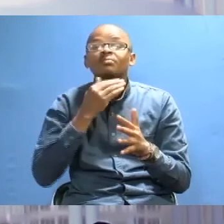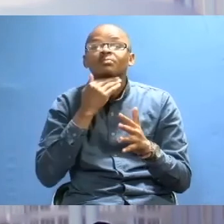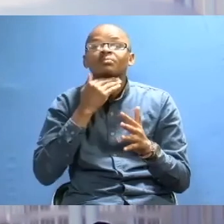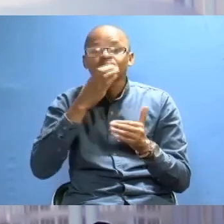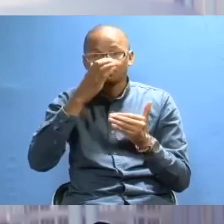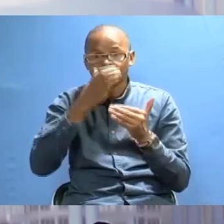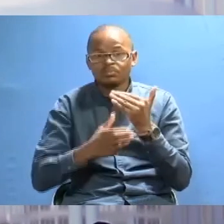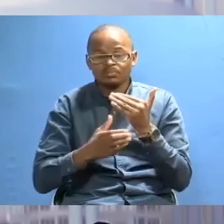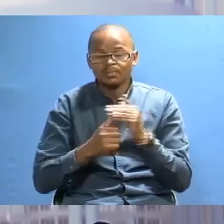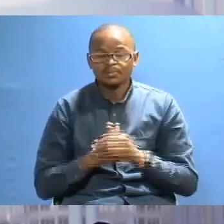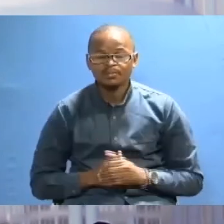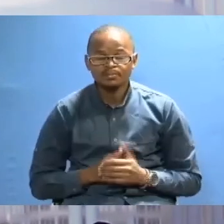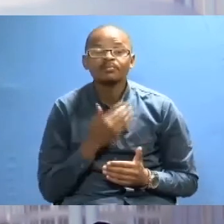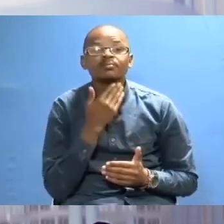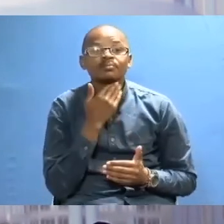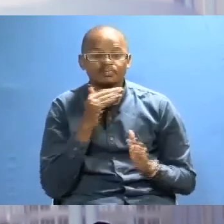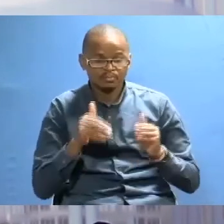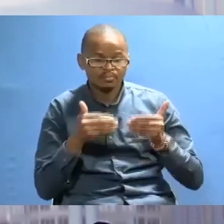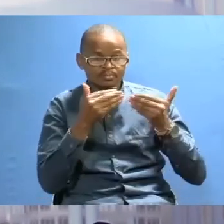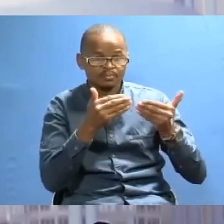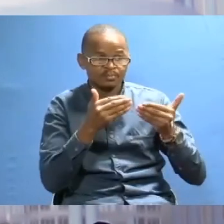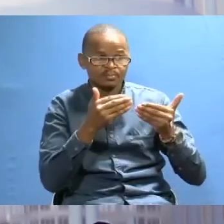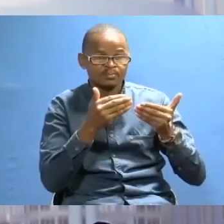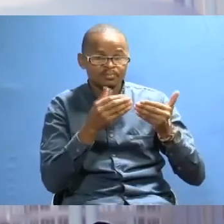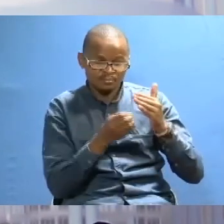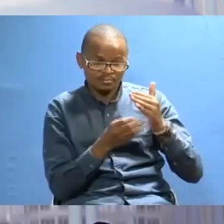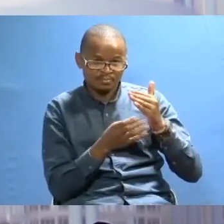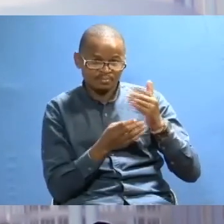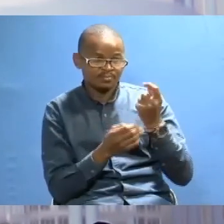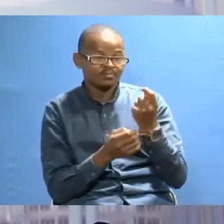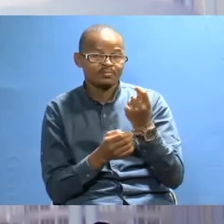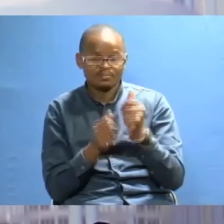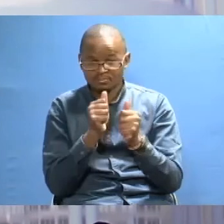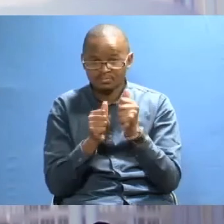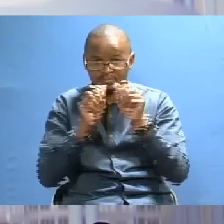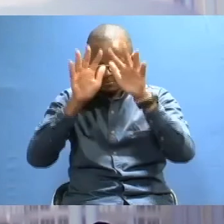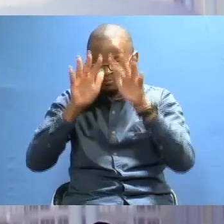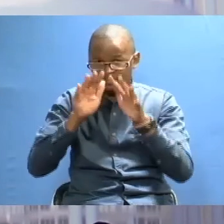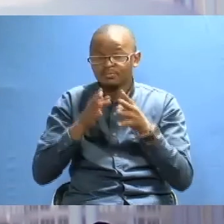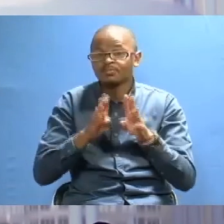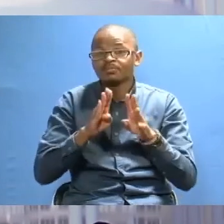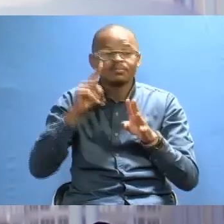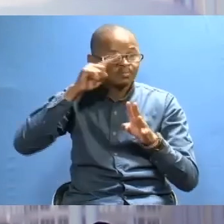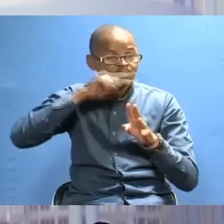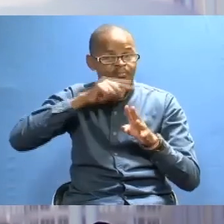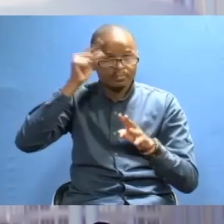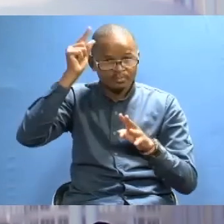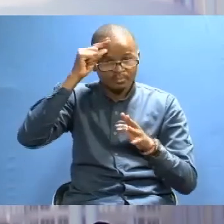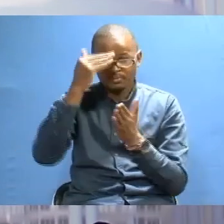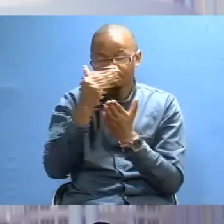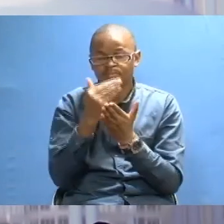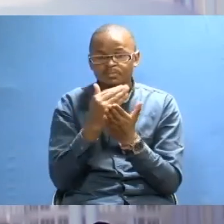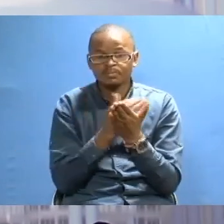conclude my address to you, I wish to give you some piece of advice which are important to enable you complete your